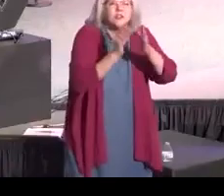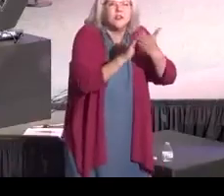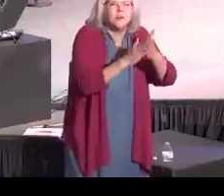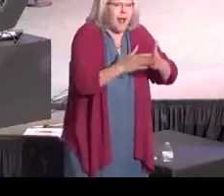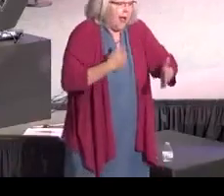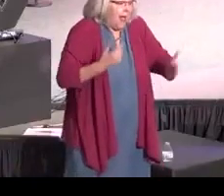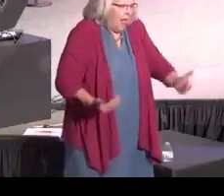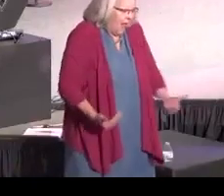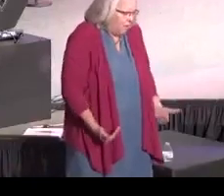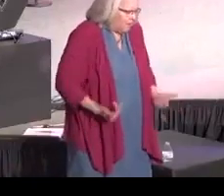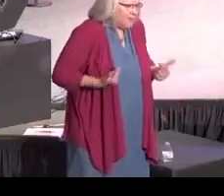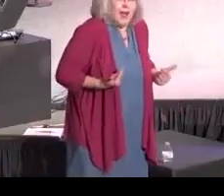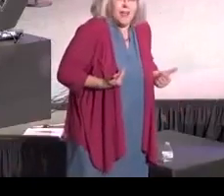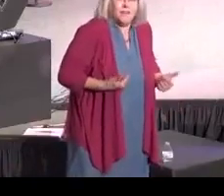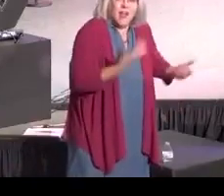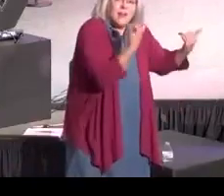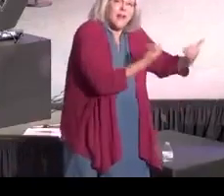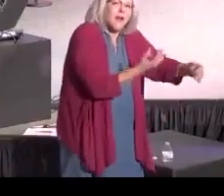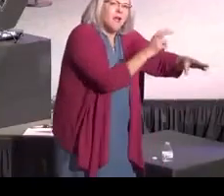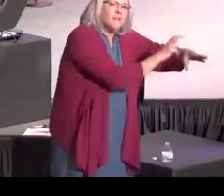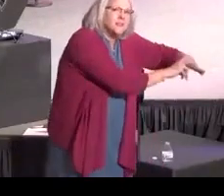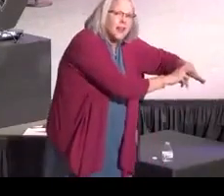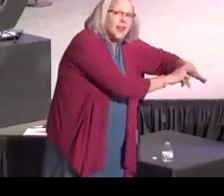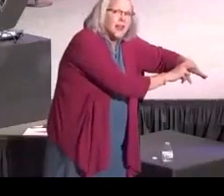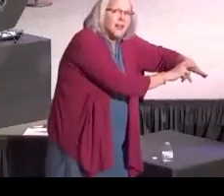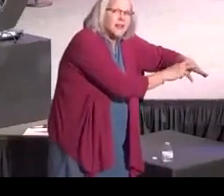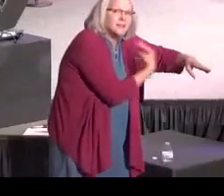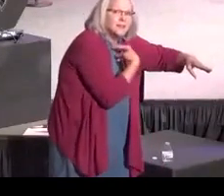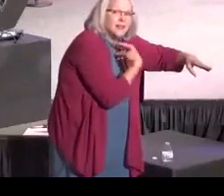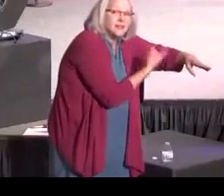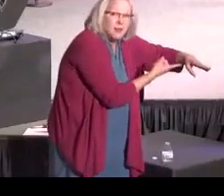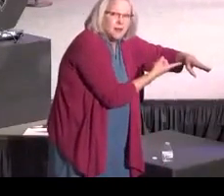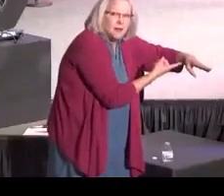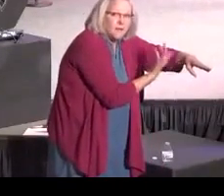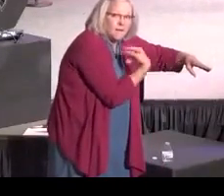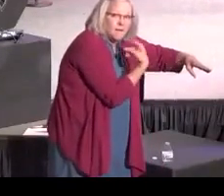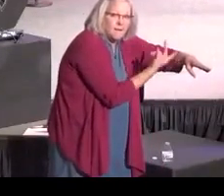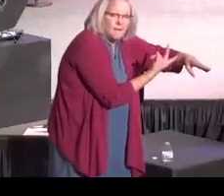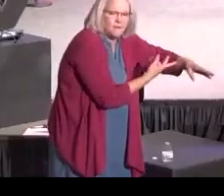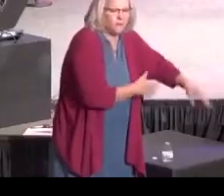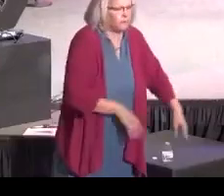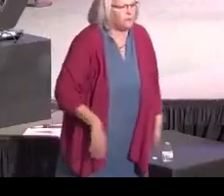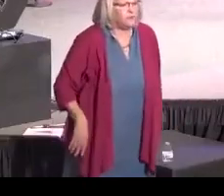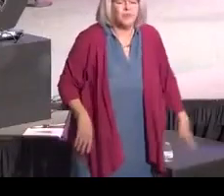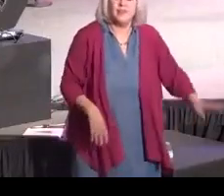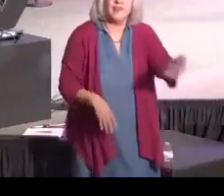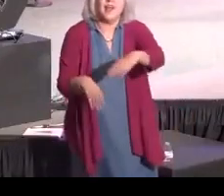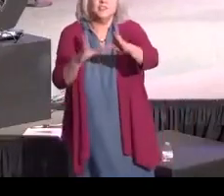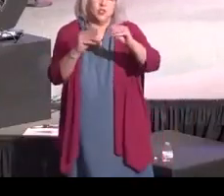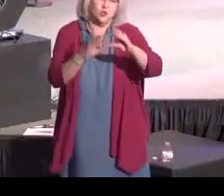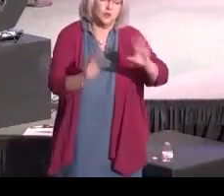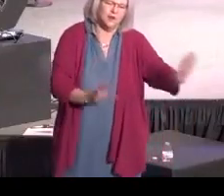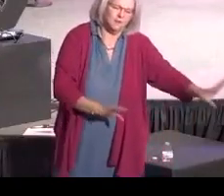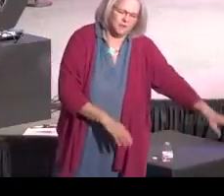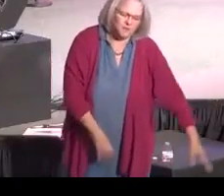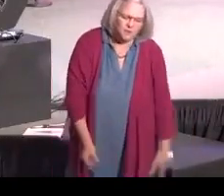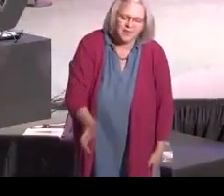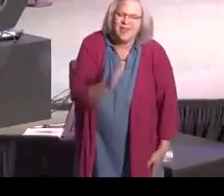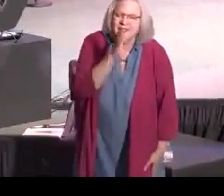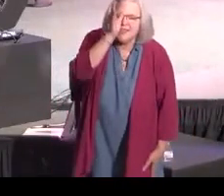had a life. And now I have this. You know, my grandmother lived next door to me growing up. She was from a different